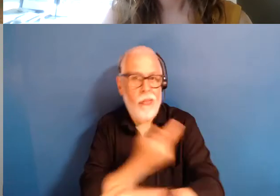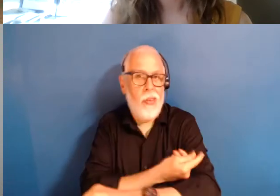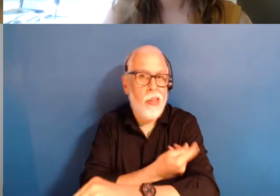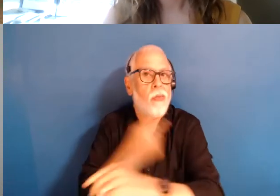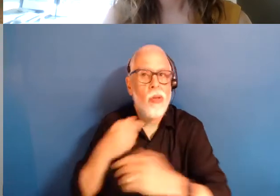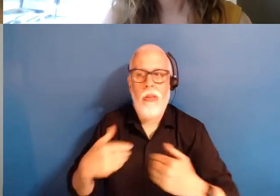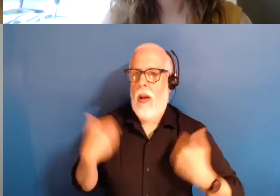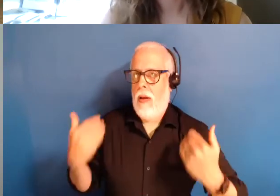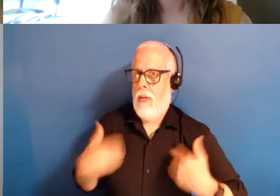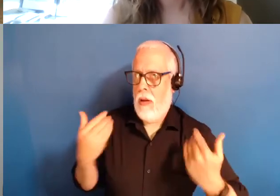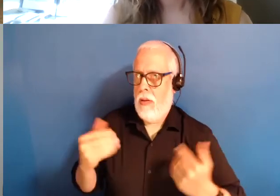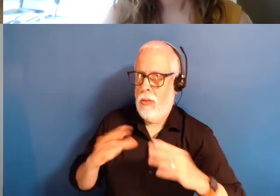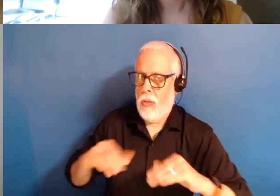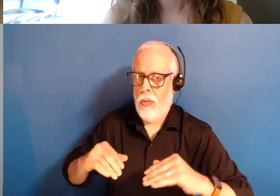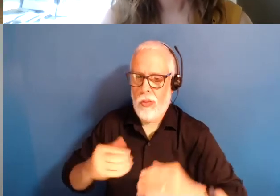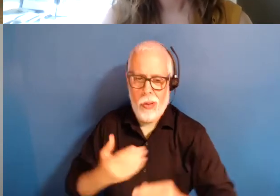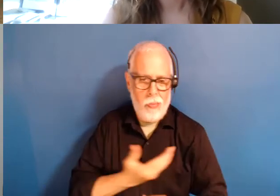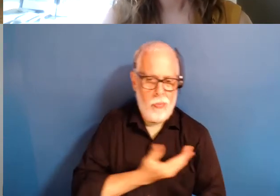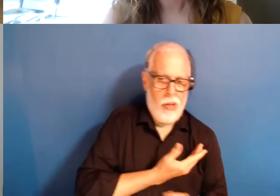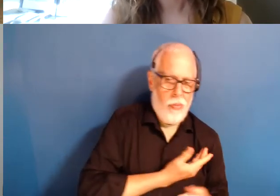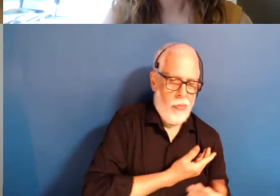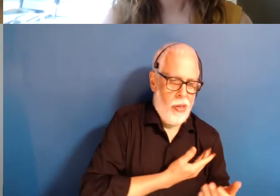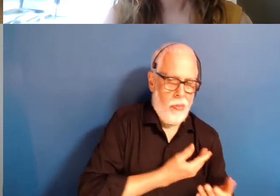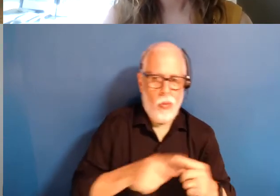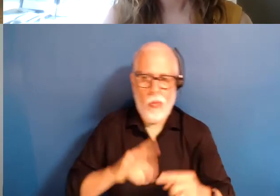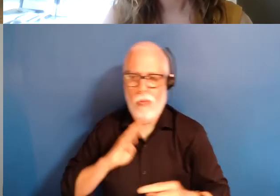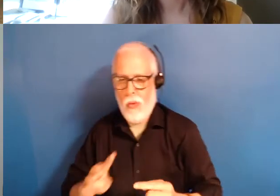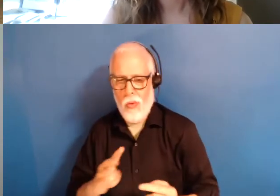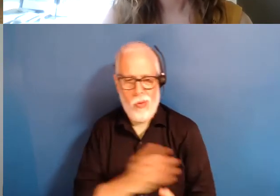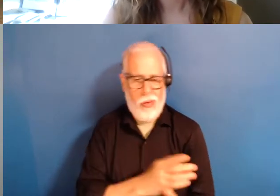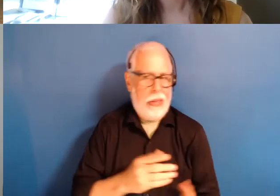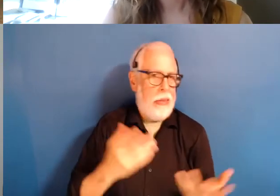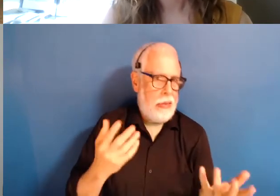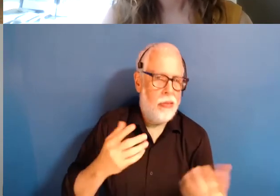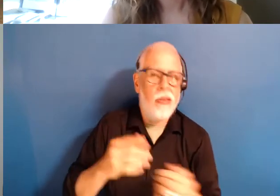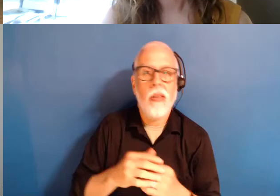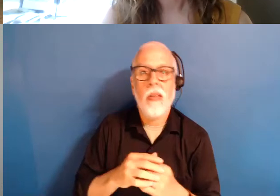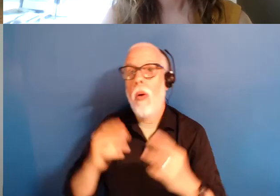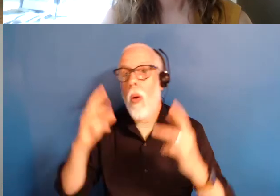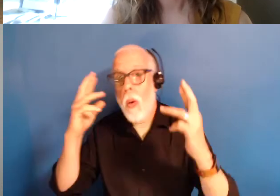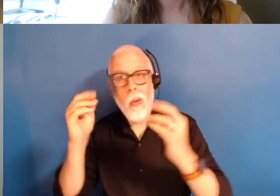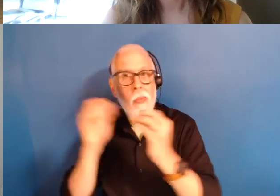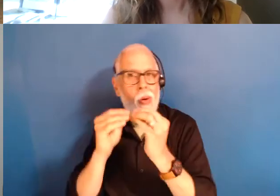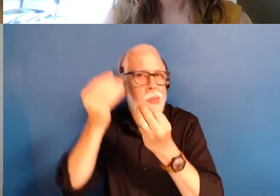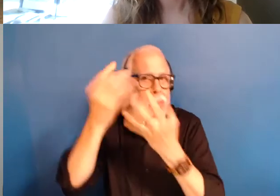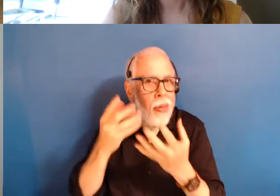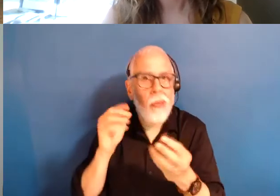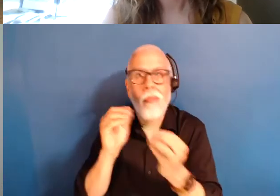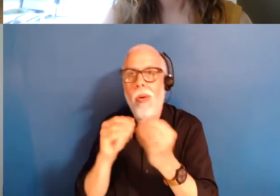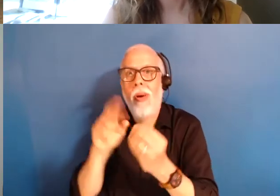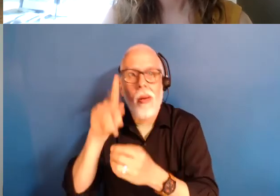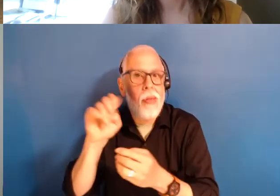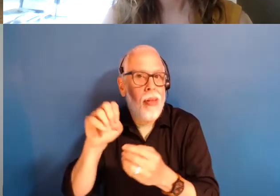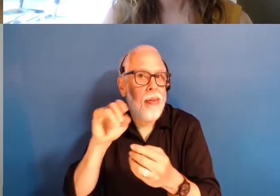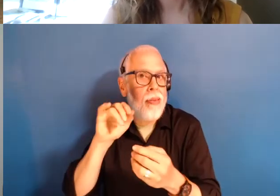young kids, babies up to 4-year-olds. So expect more information and more updates to